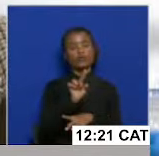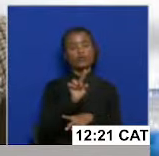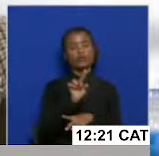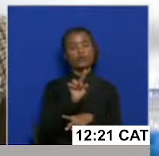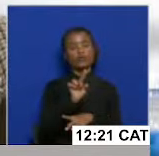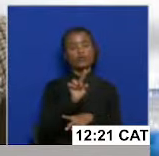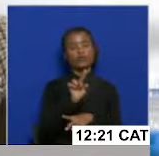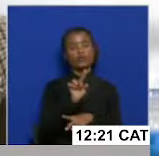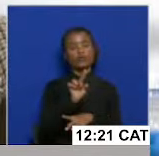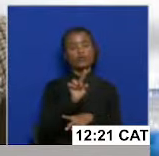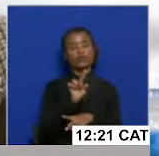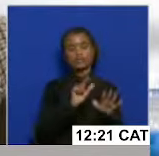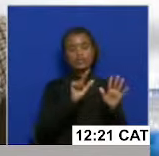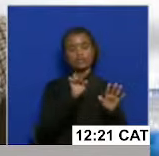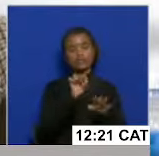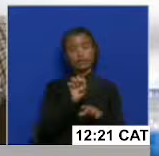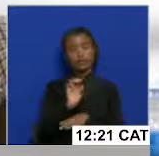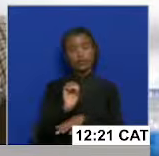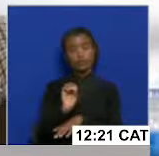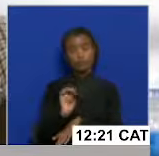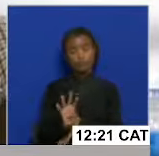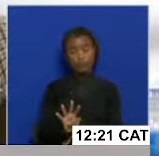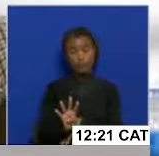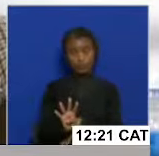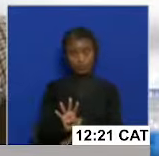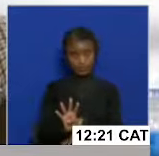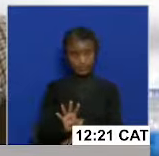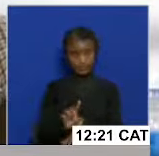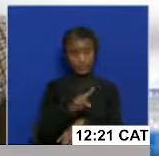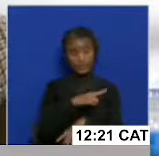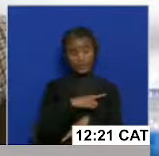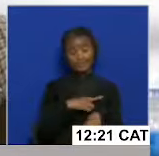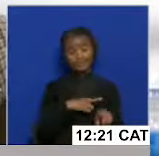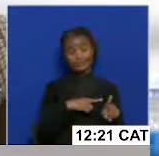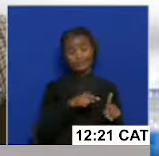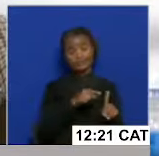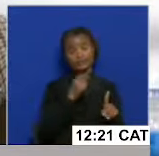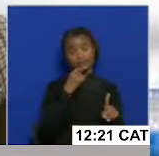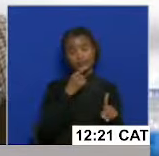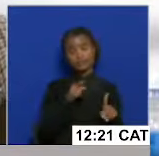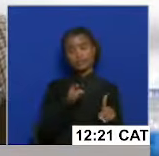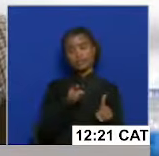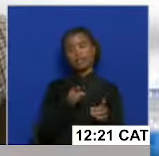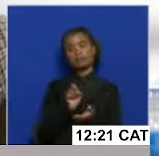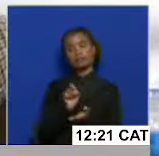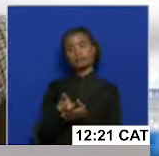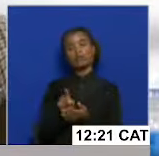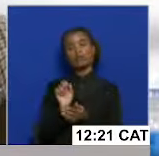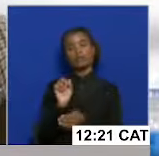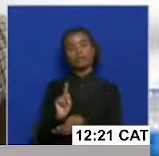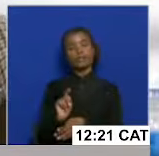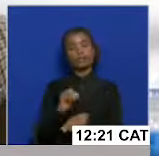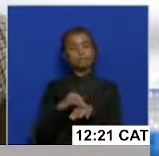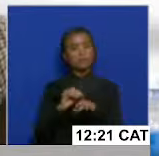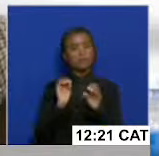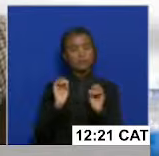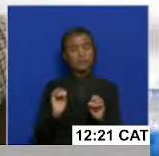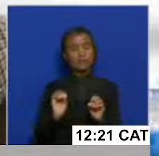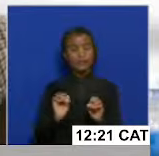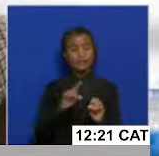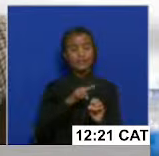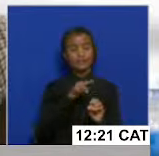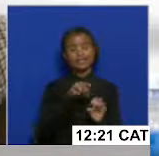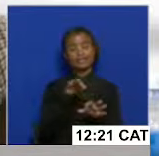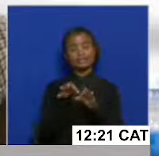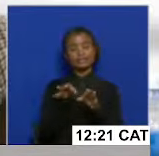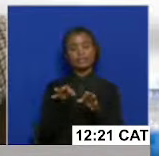Officer Stolz then Okay. says, "Okay, no problem," and she describes the kind of, I'm assuming, motor vehicle she's in. Are you there with